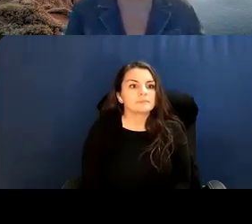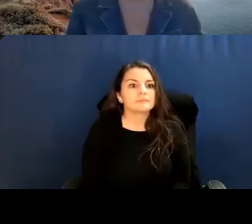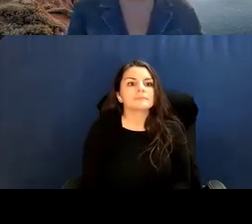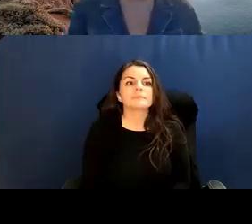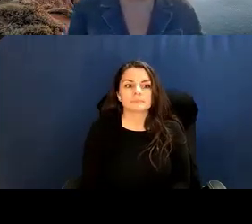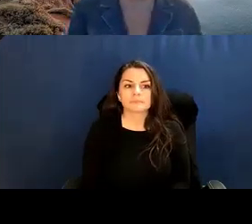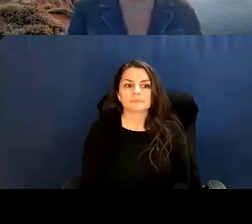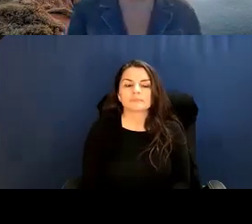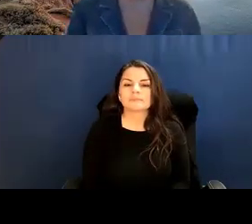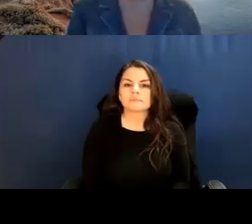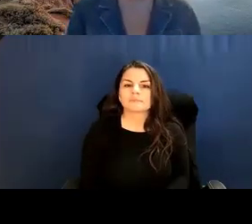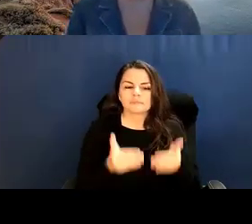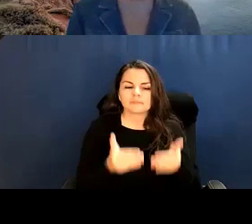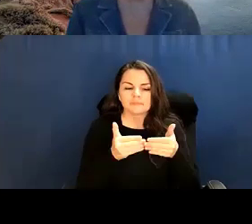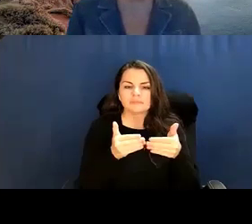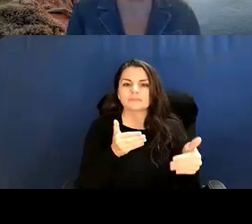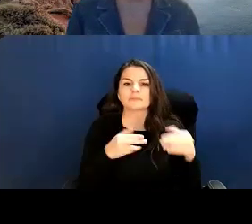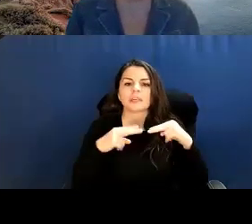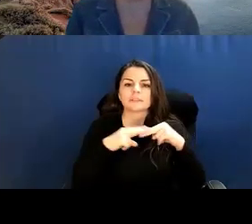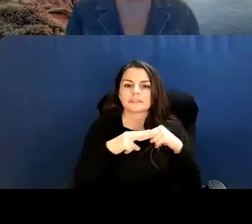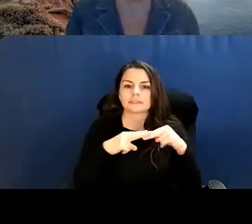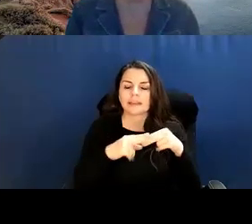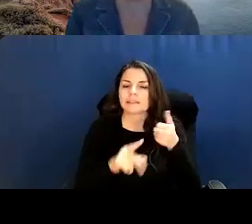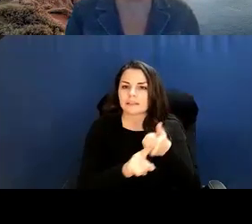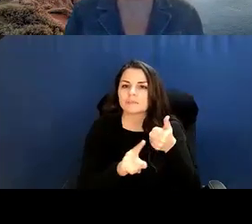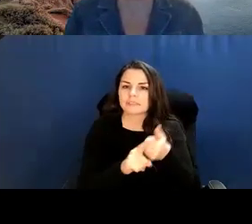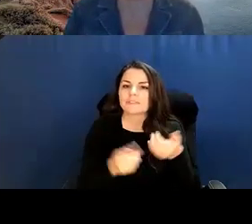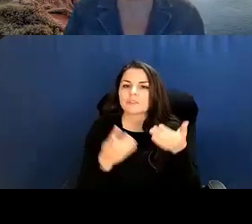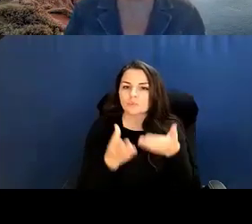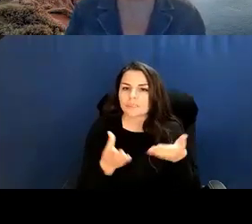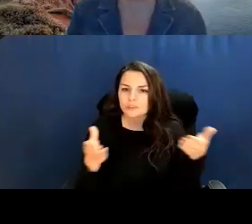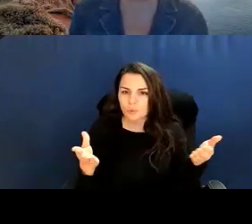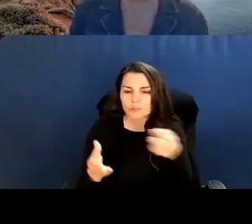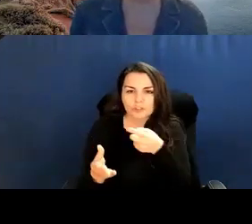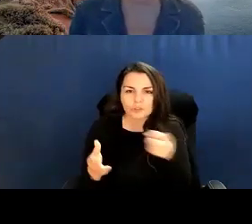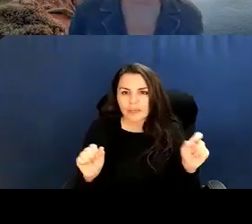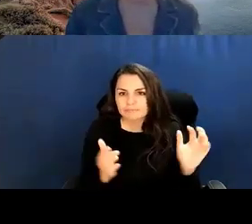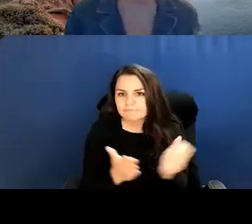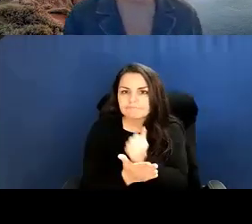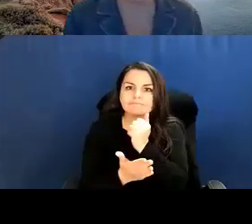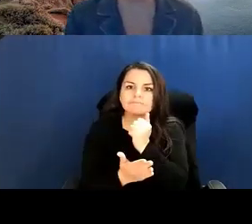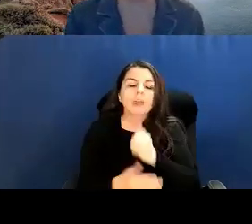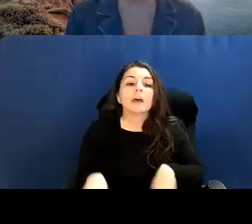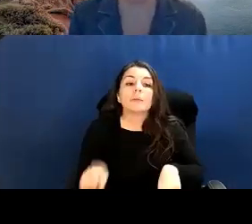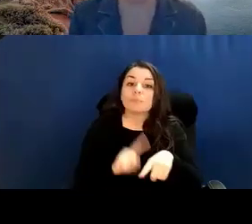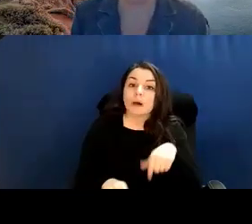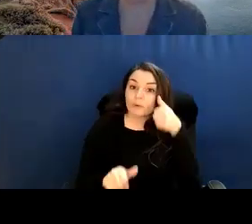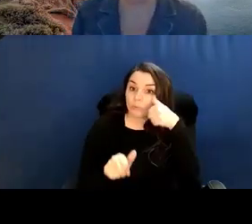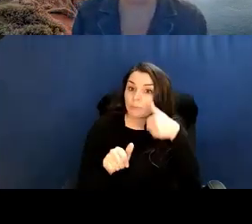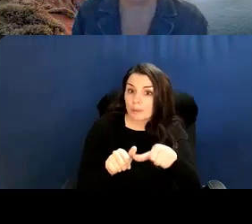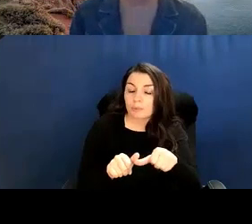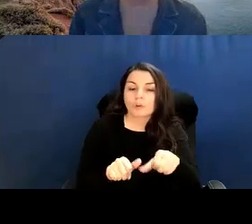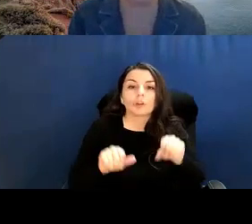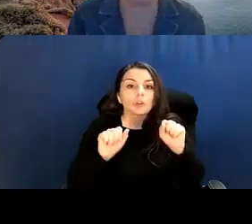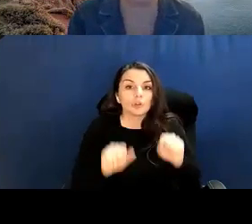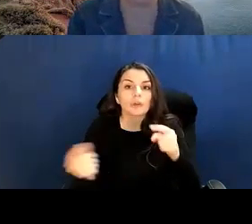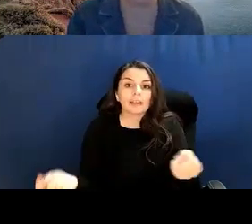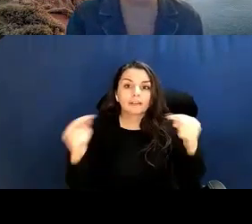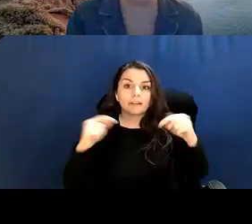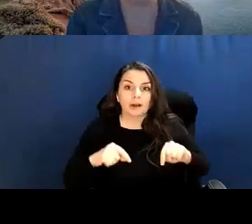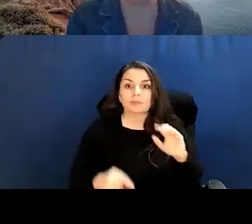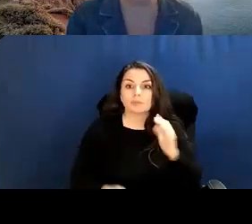expenses. That requires prior approval. You can, however, rebudget trainee travel and trainee related expenses